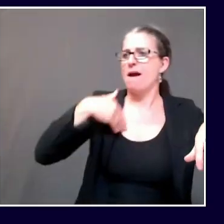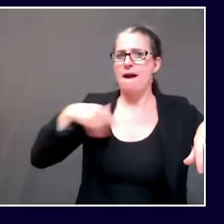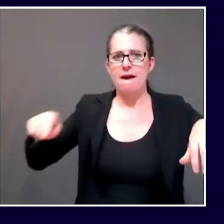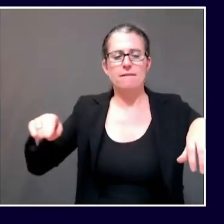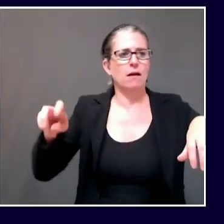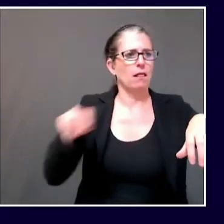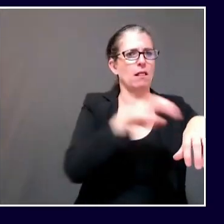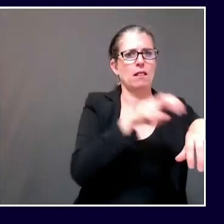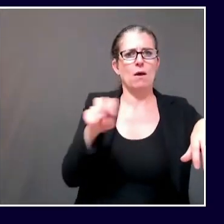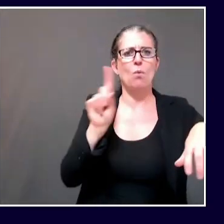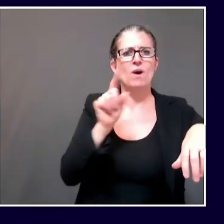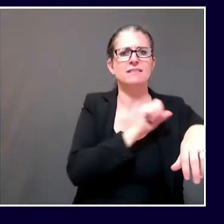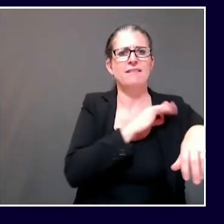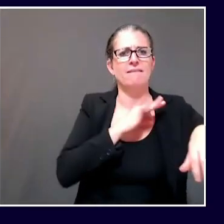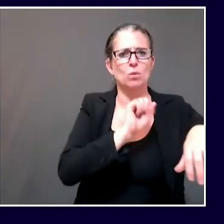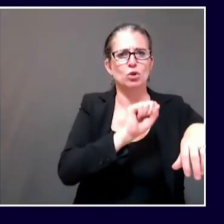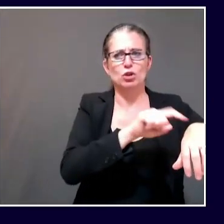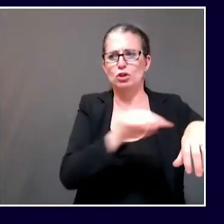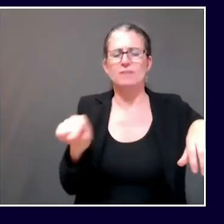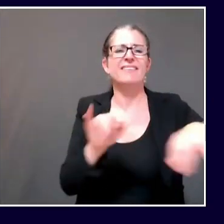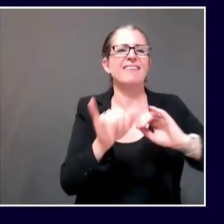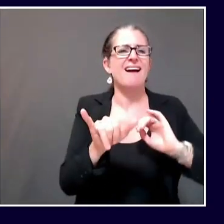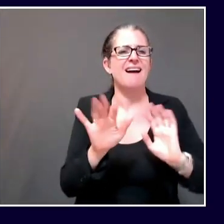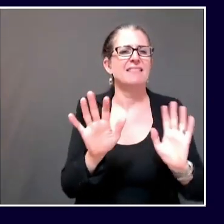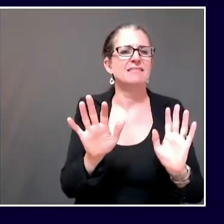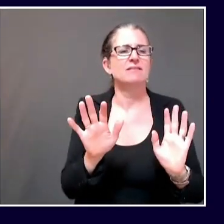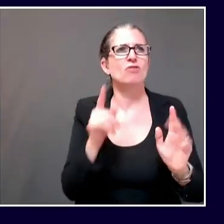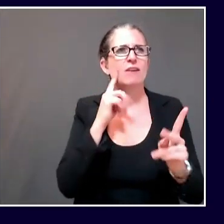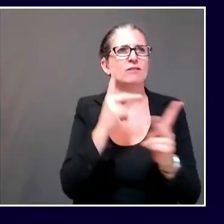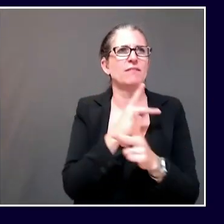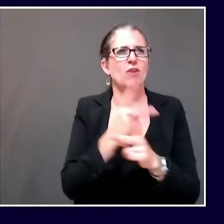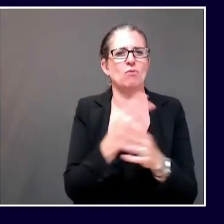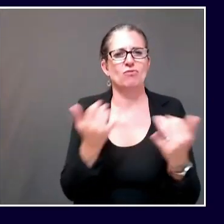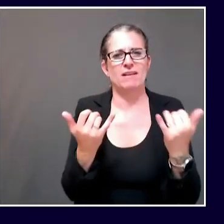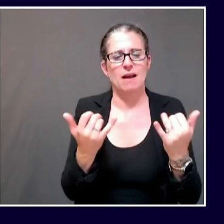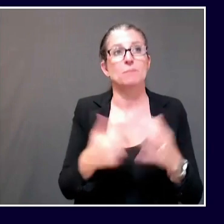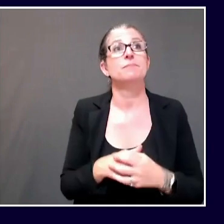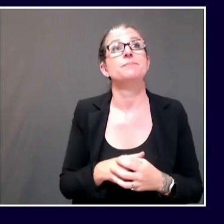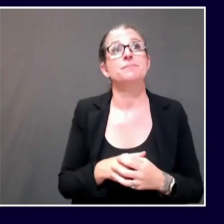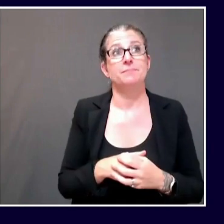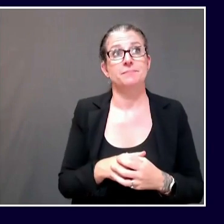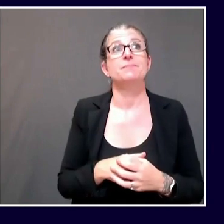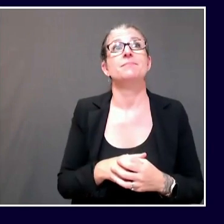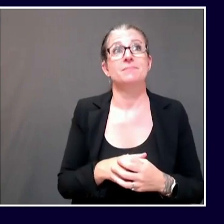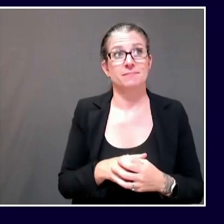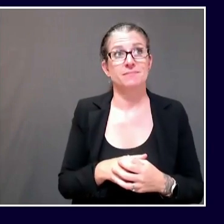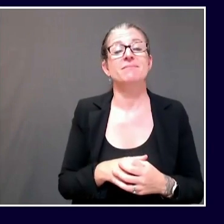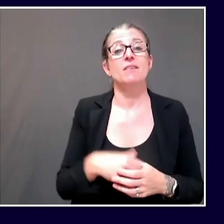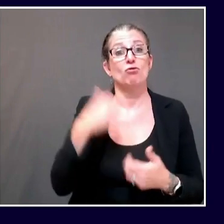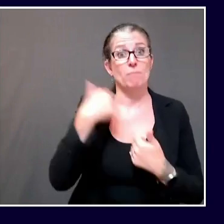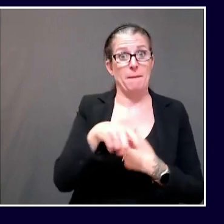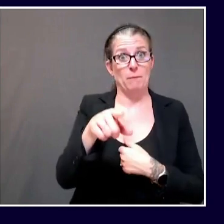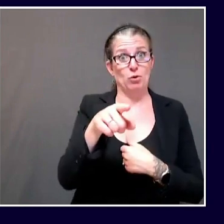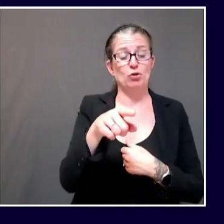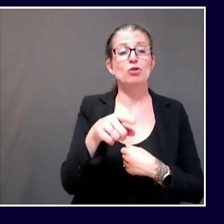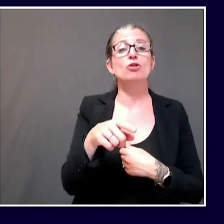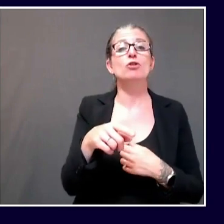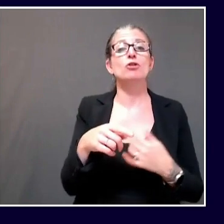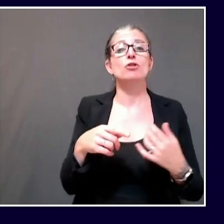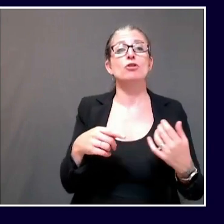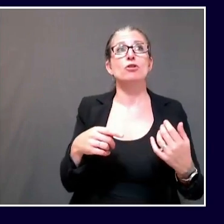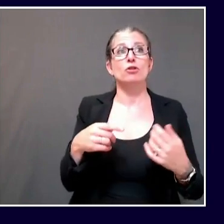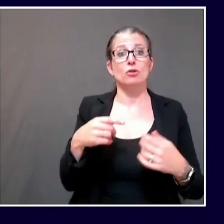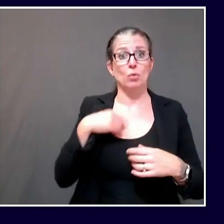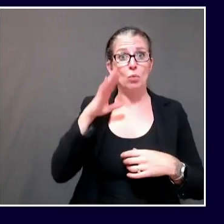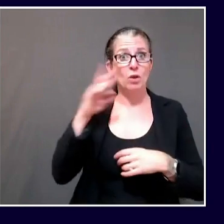You asked about any sorts of potential downstream ramifications. That's really something we would really leave more